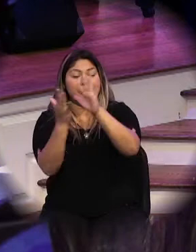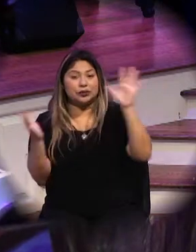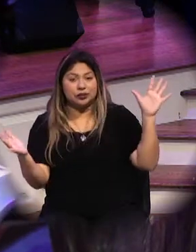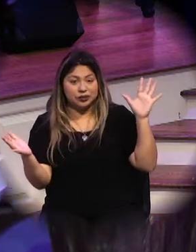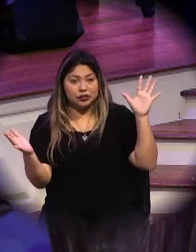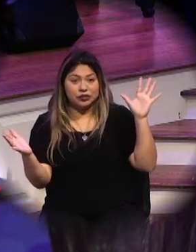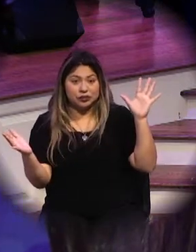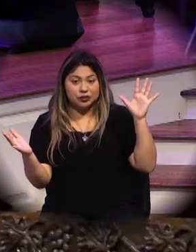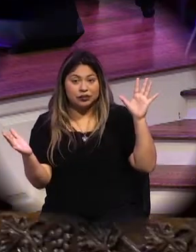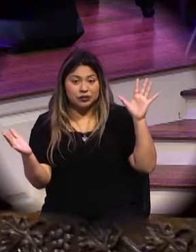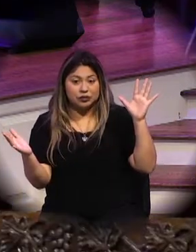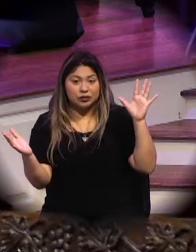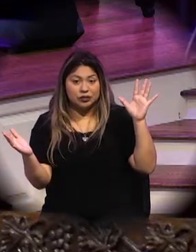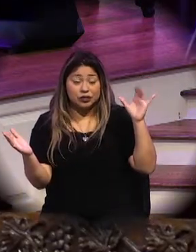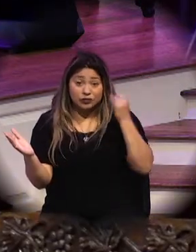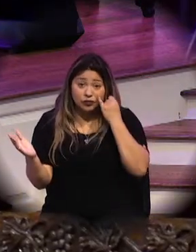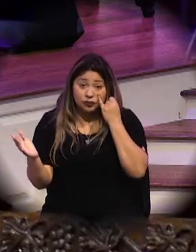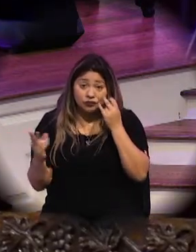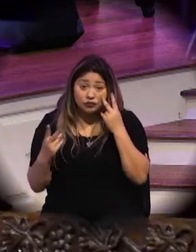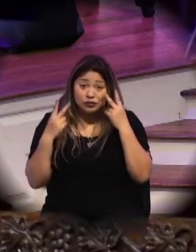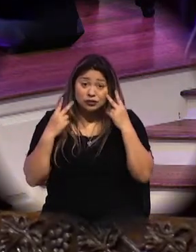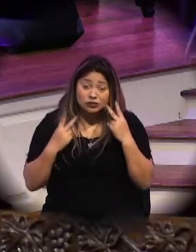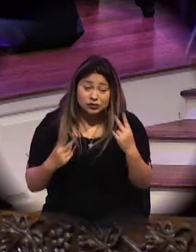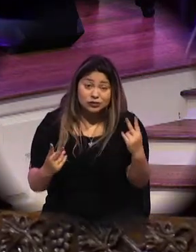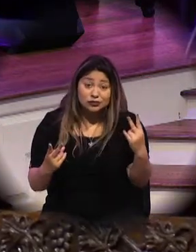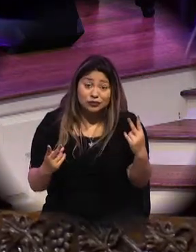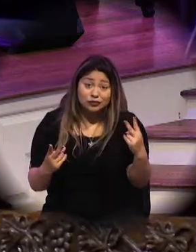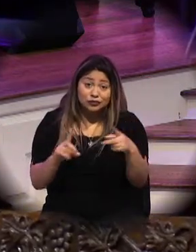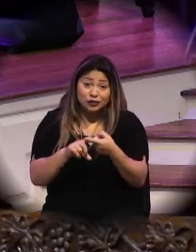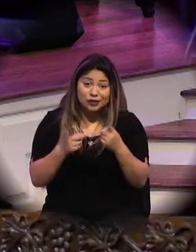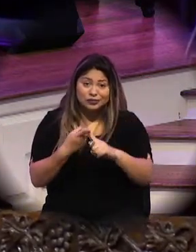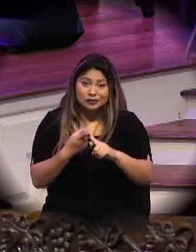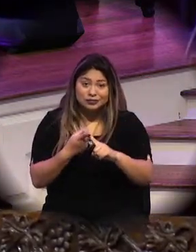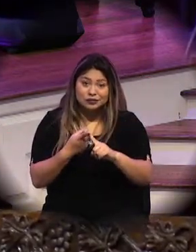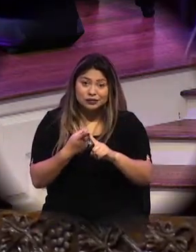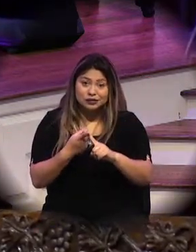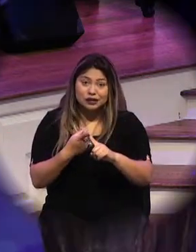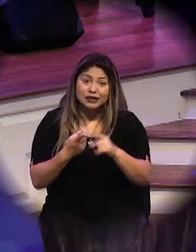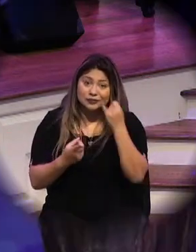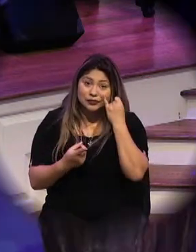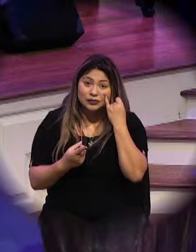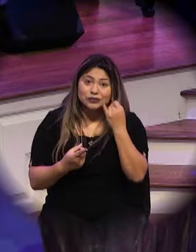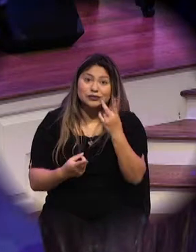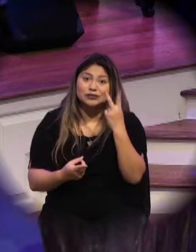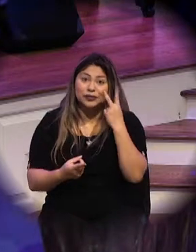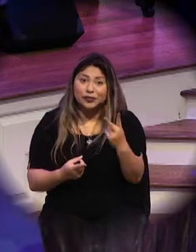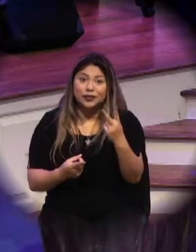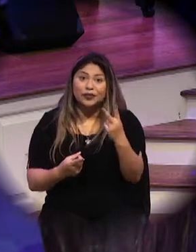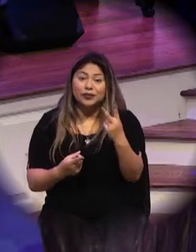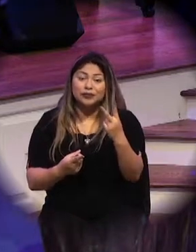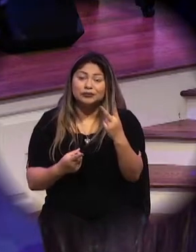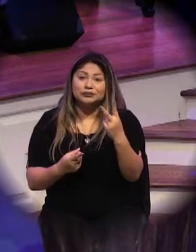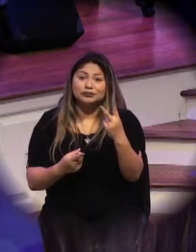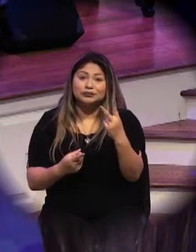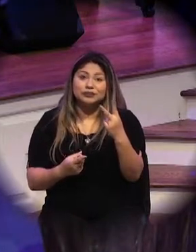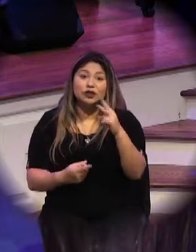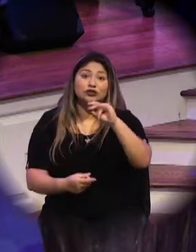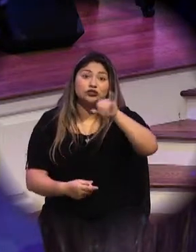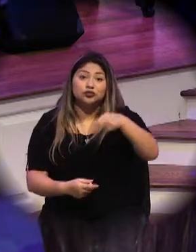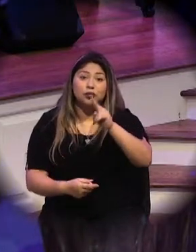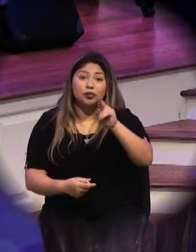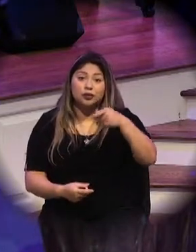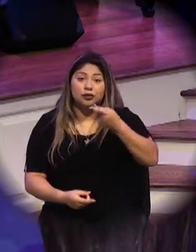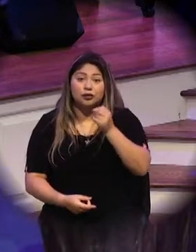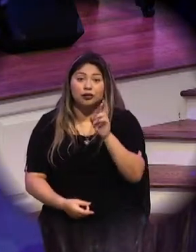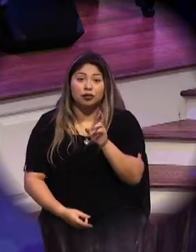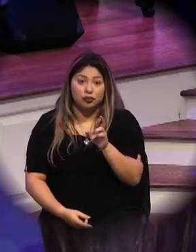visiting a friend and you went out and you looked at the Christmas star when Jupiter and Saturn came together and you looked up into the heavens, you